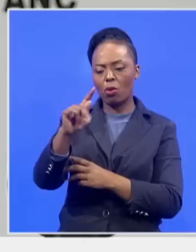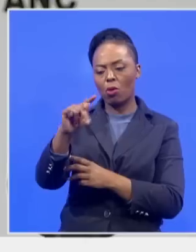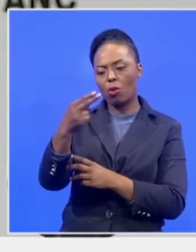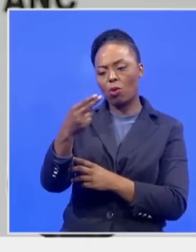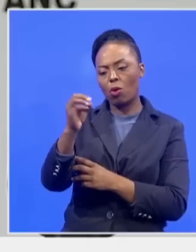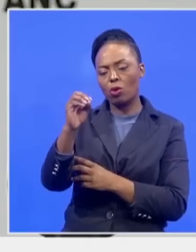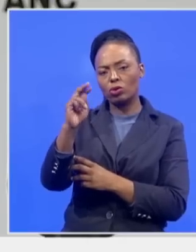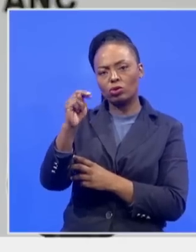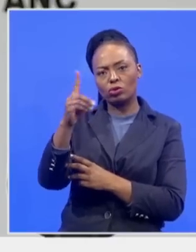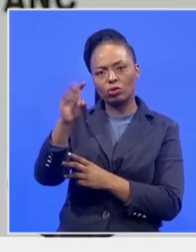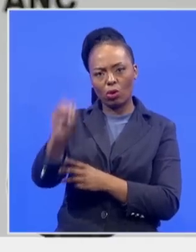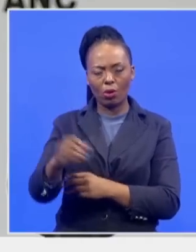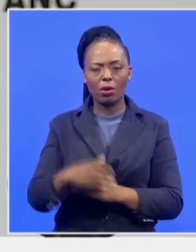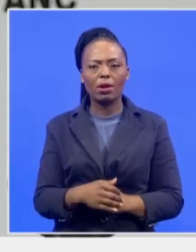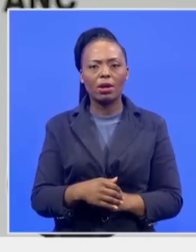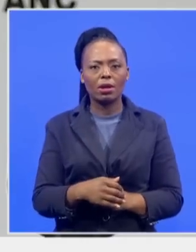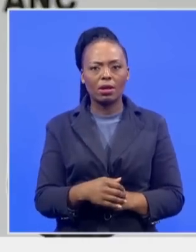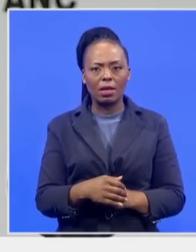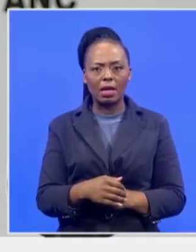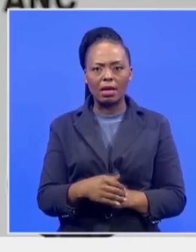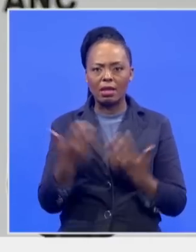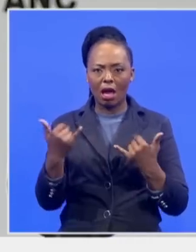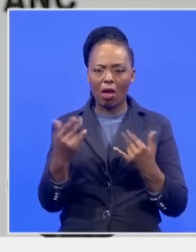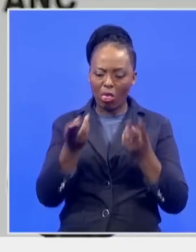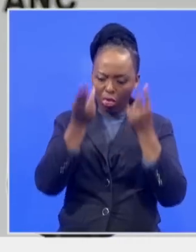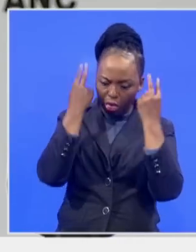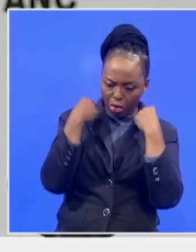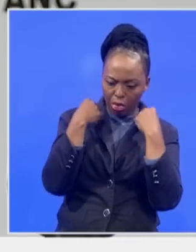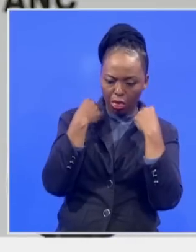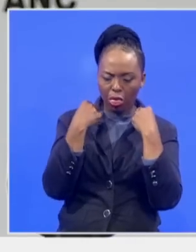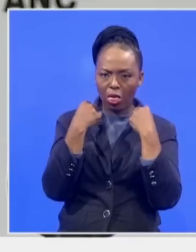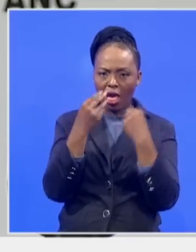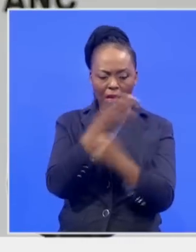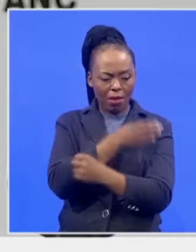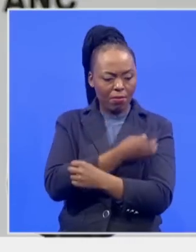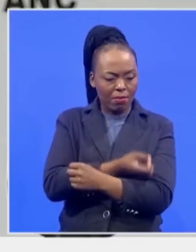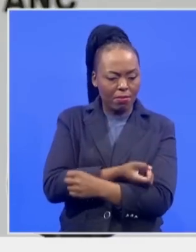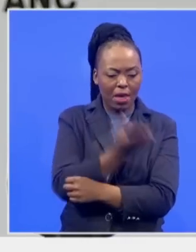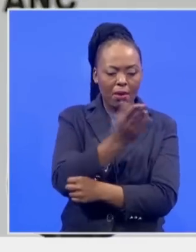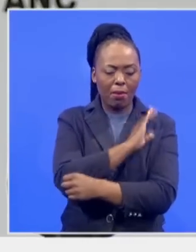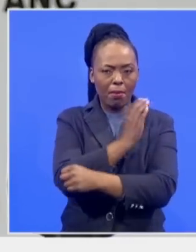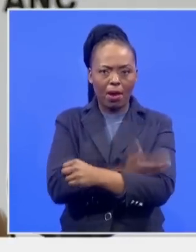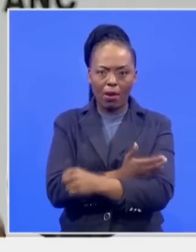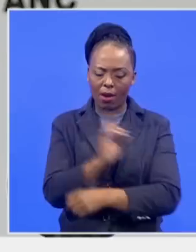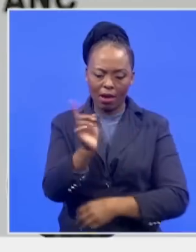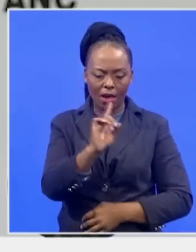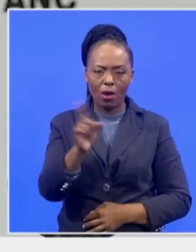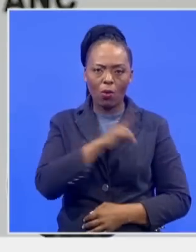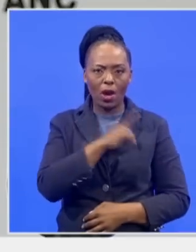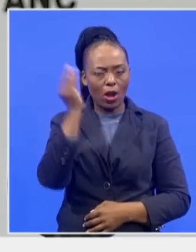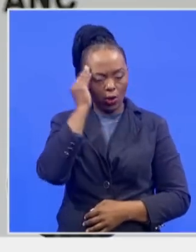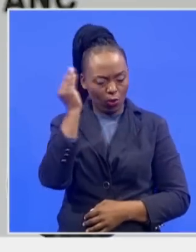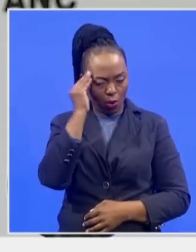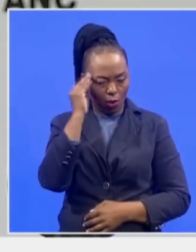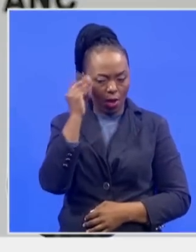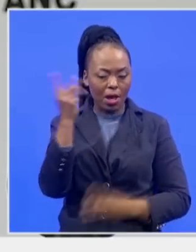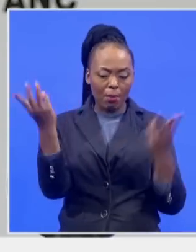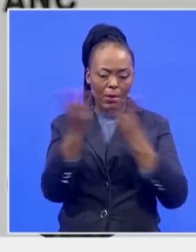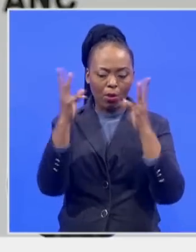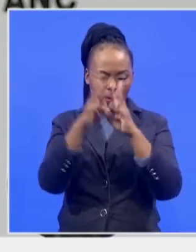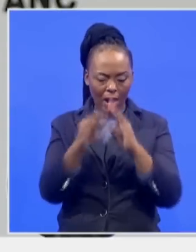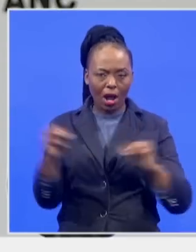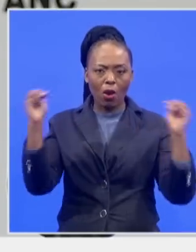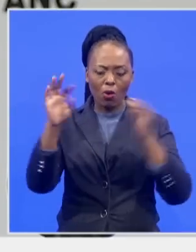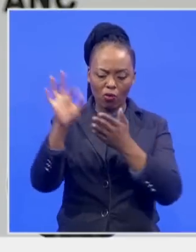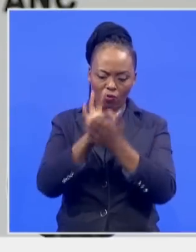We are not going to surrender power because we know what it means to those people of Mangaung who have